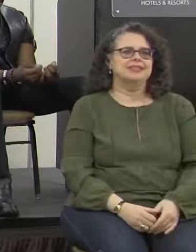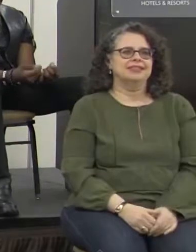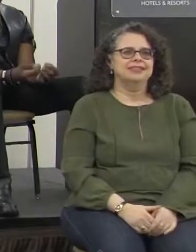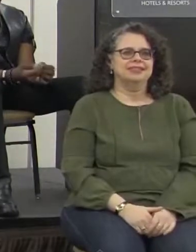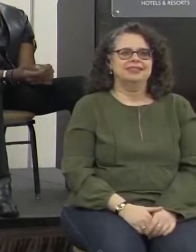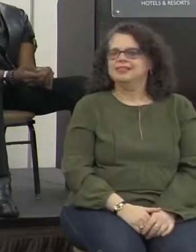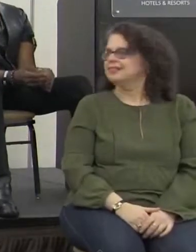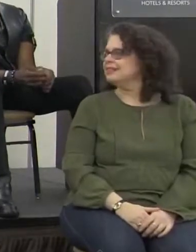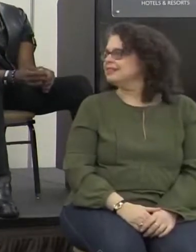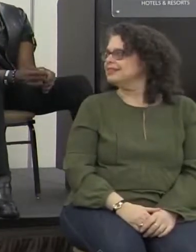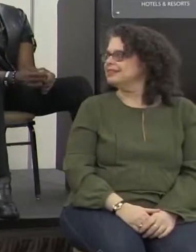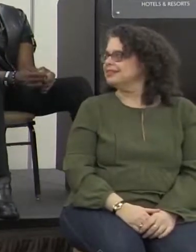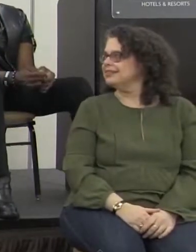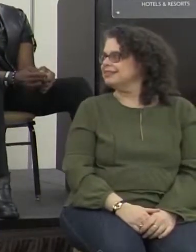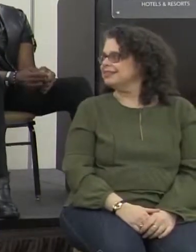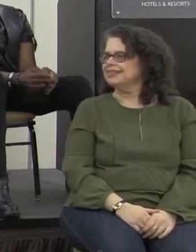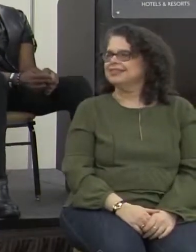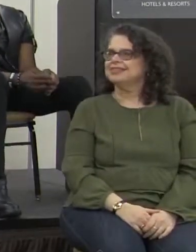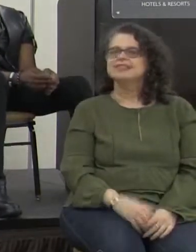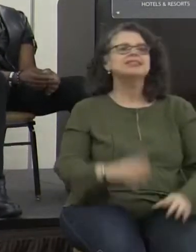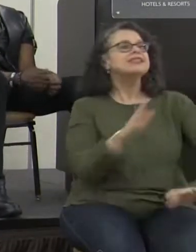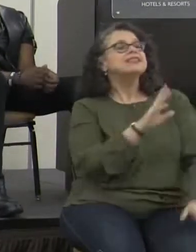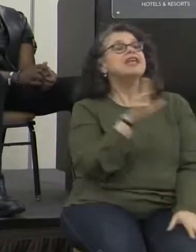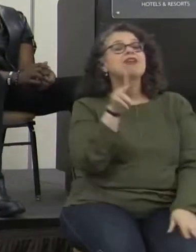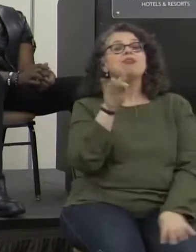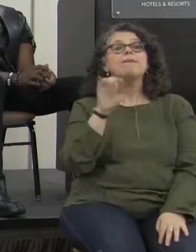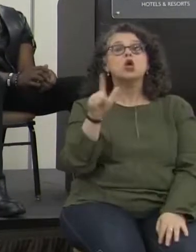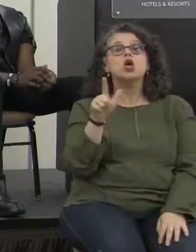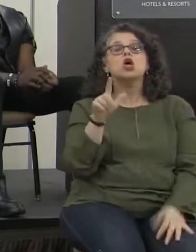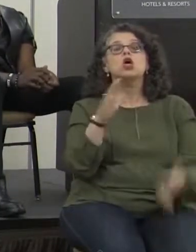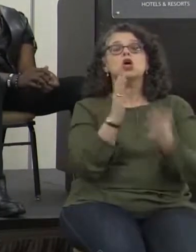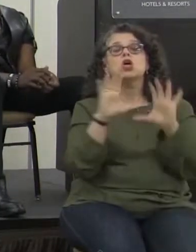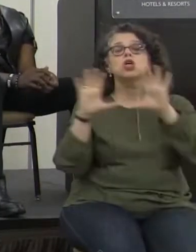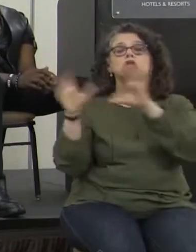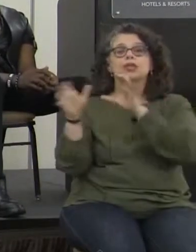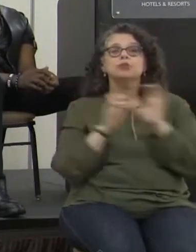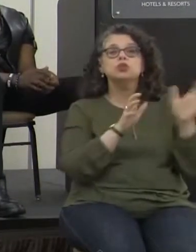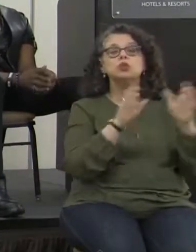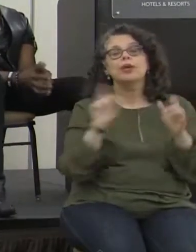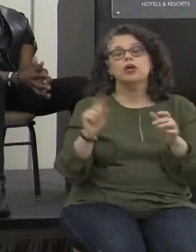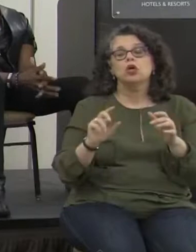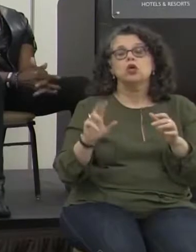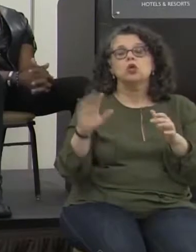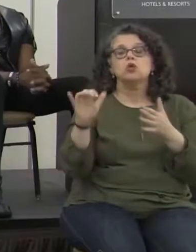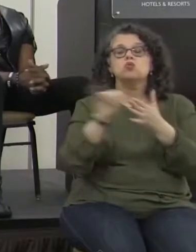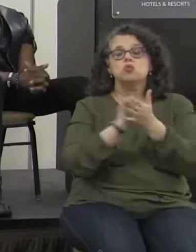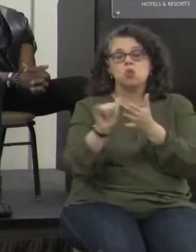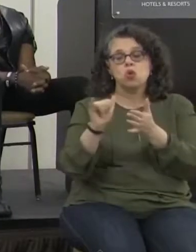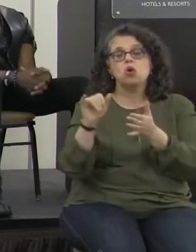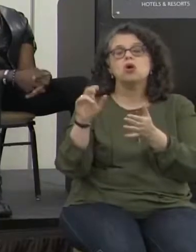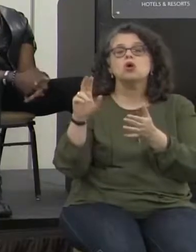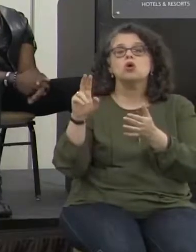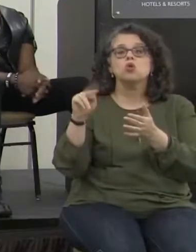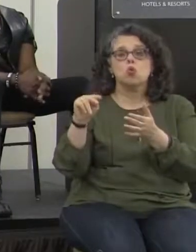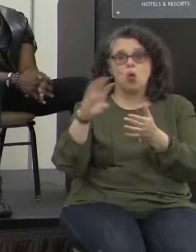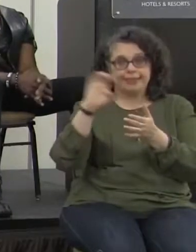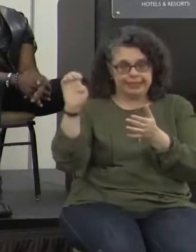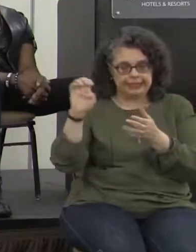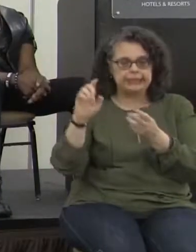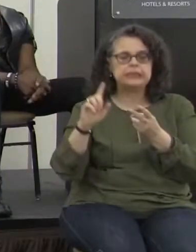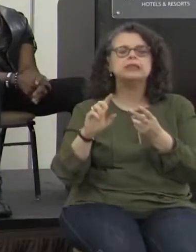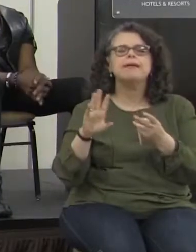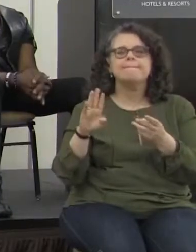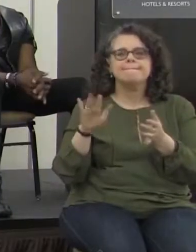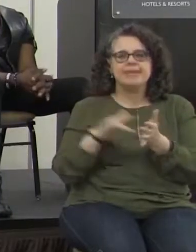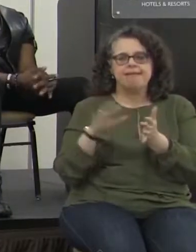Well, that's what I'm calling it. And the Pearl chapters are in New York, Northeast, Mid-Atlantic, DC, and